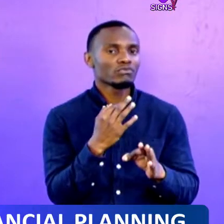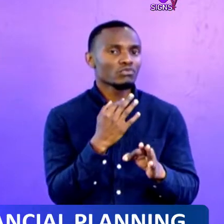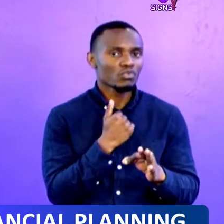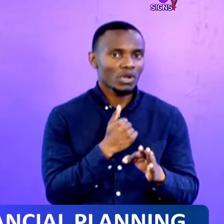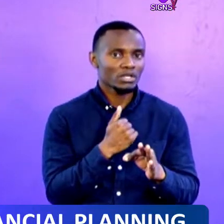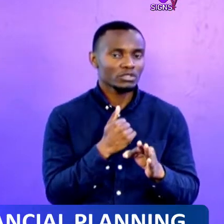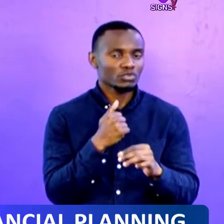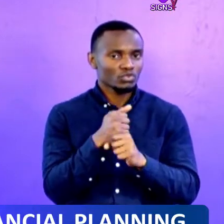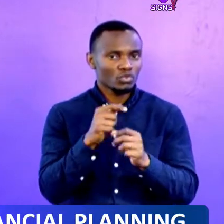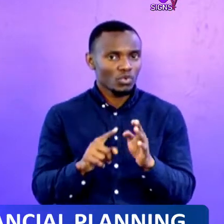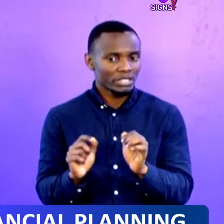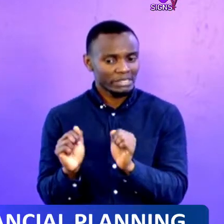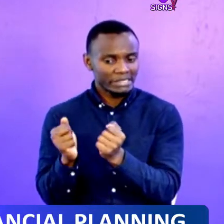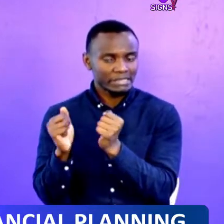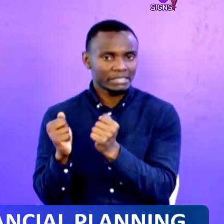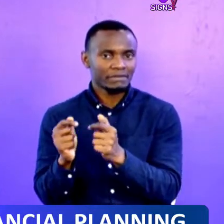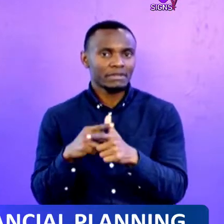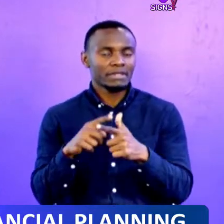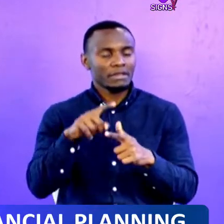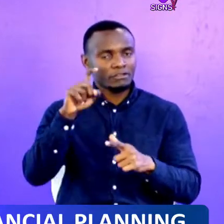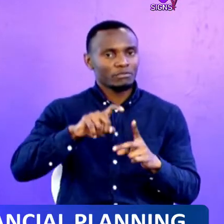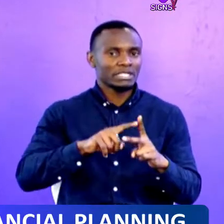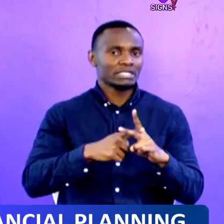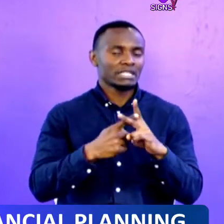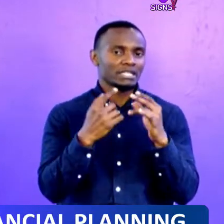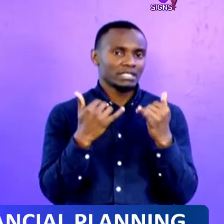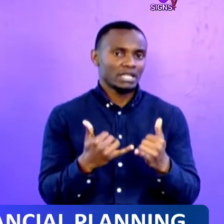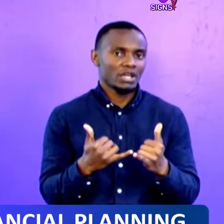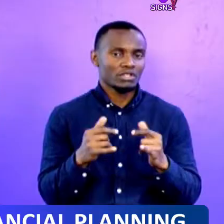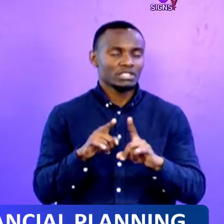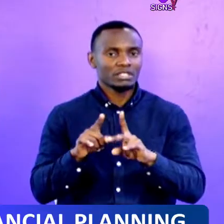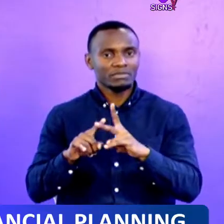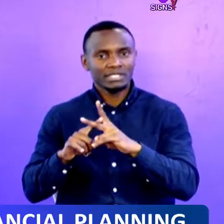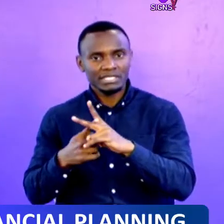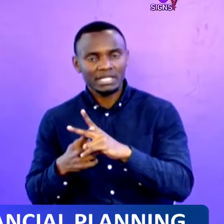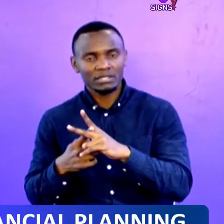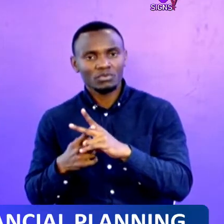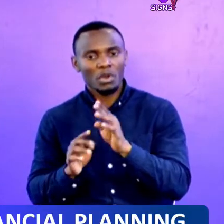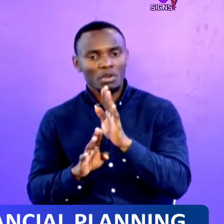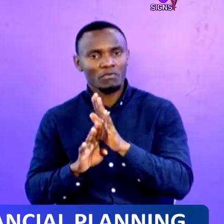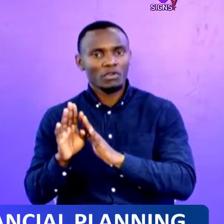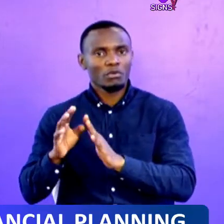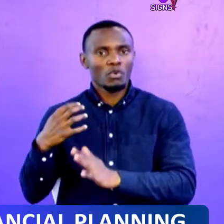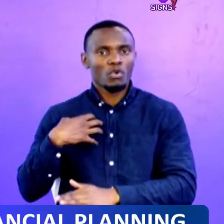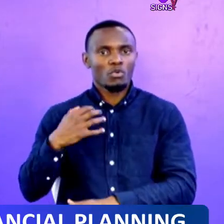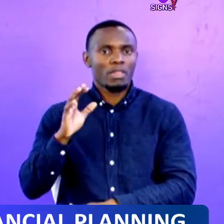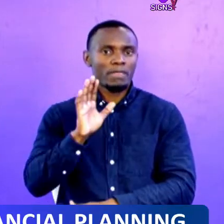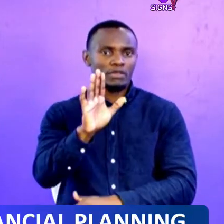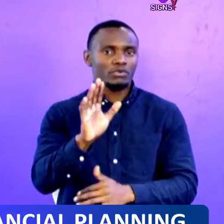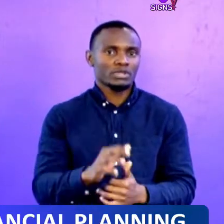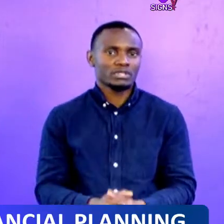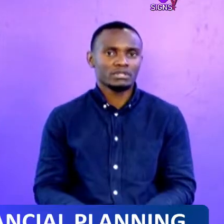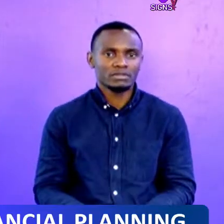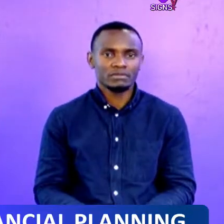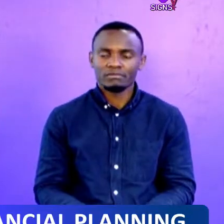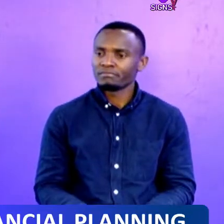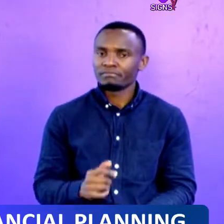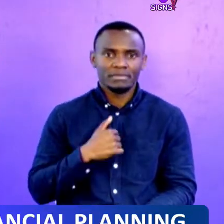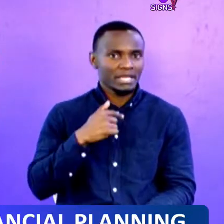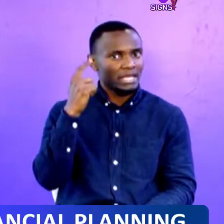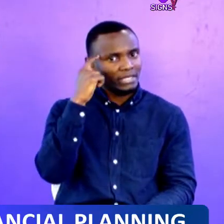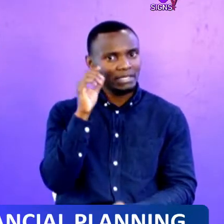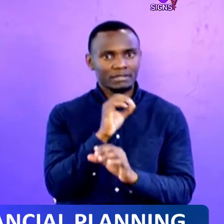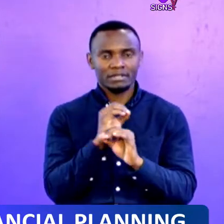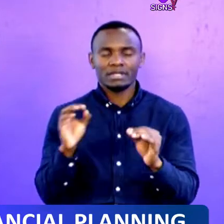must start now and start building your wealth. I don't think there is anything to add, not unless